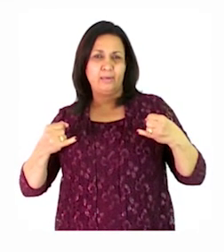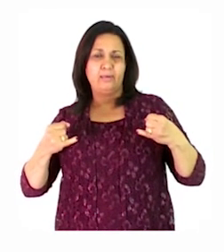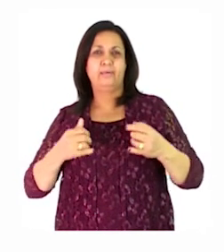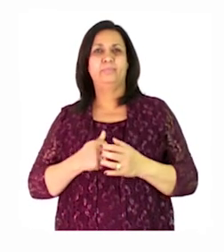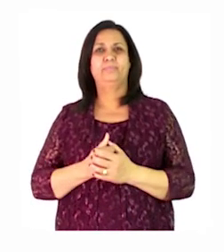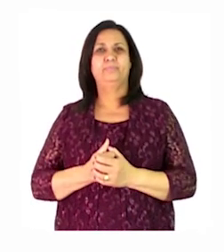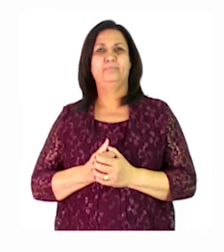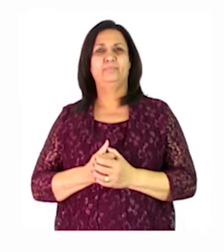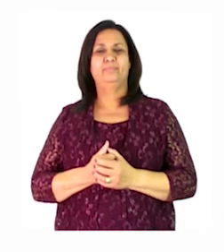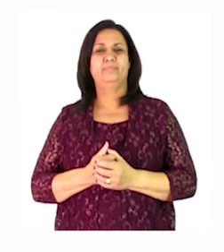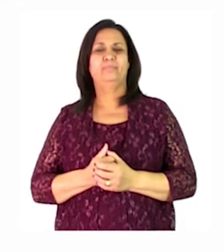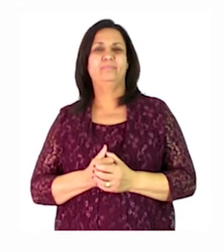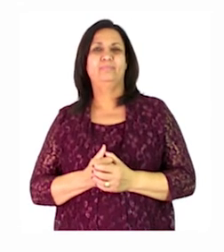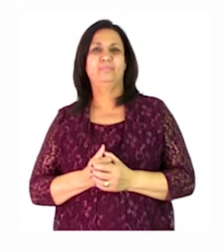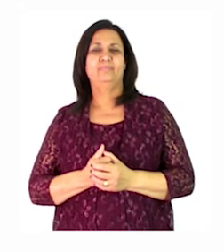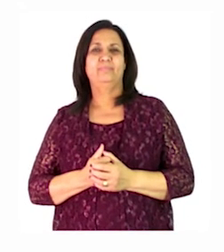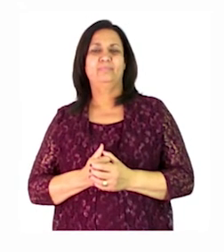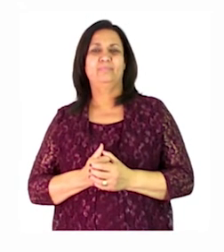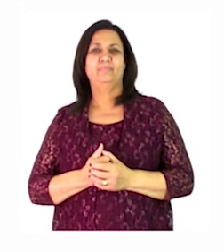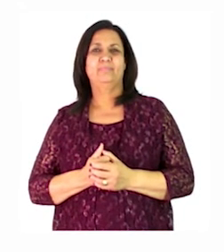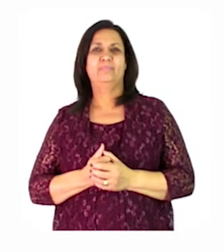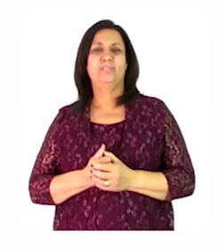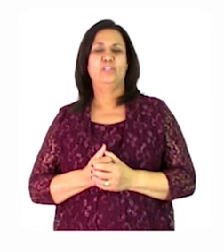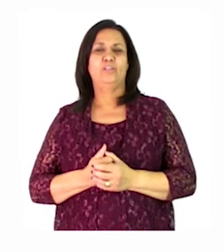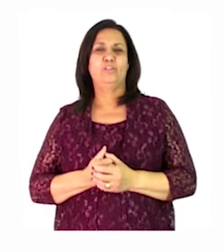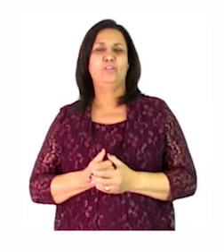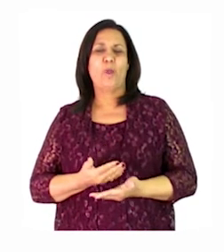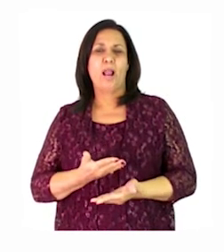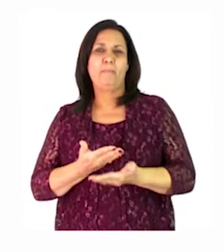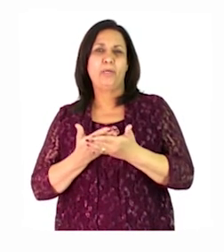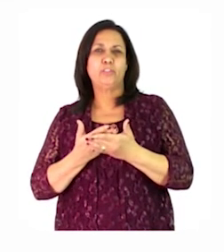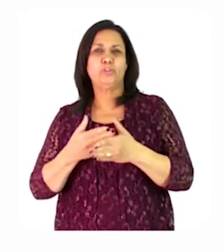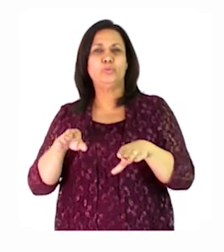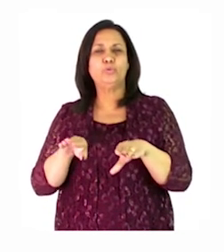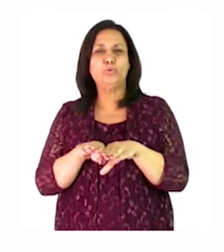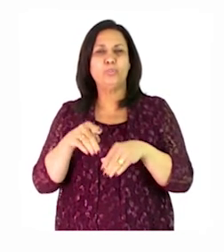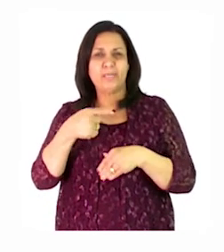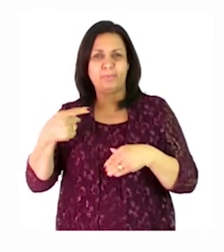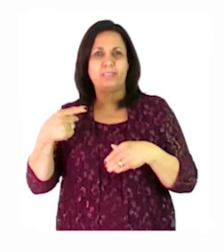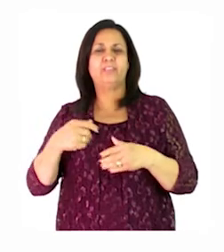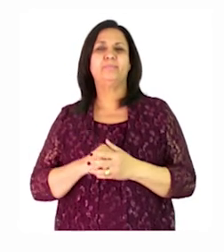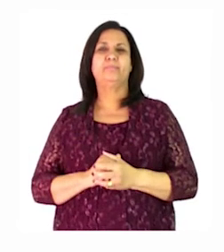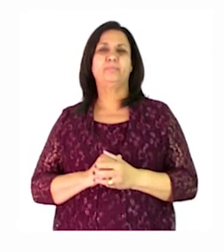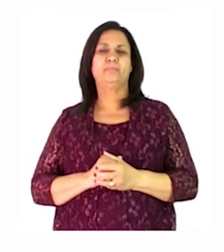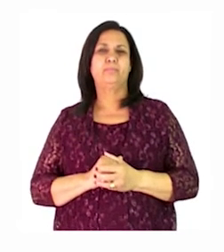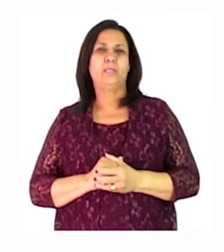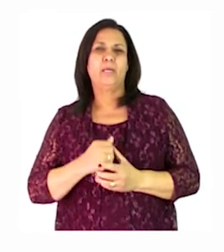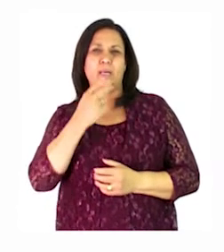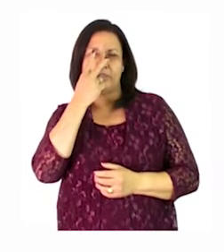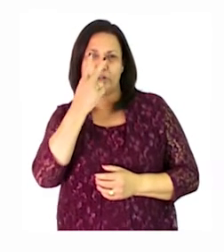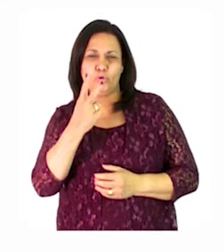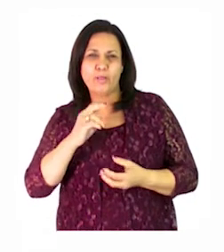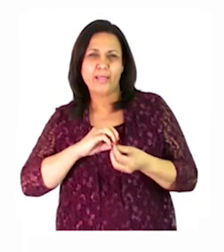using the number line to do subtraction. Okay, let's look at the